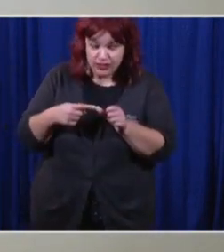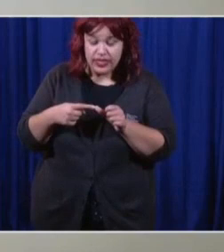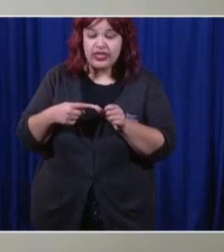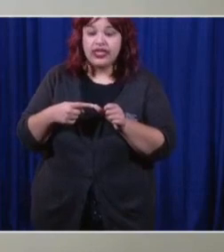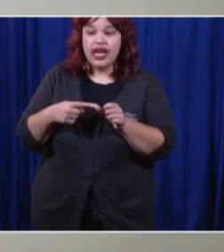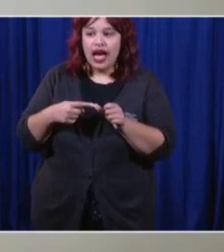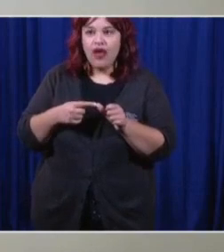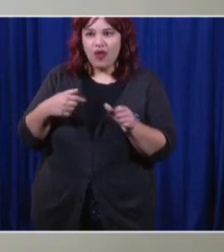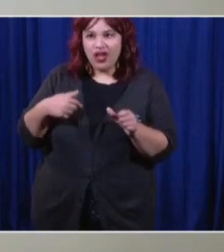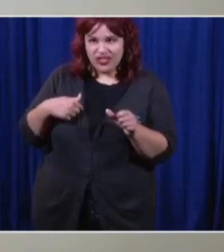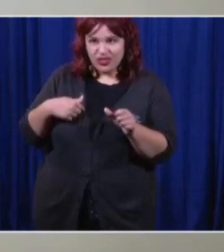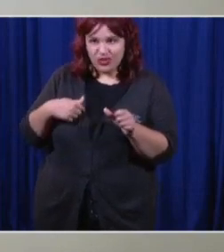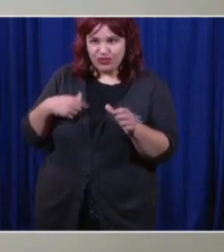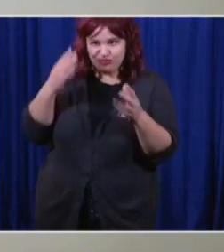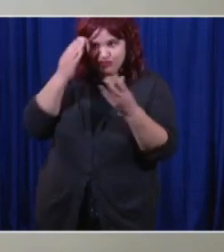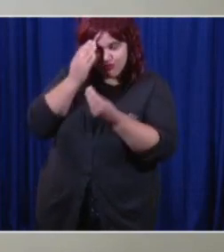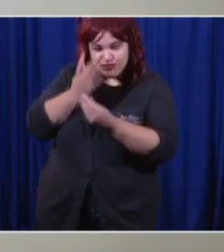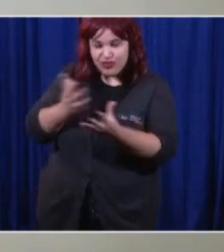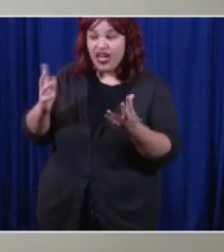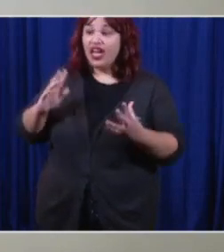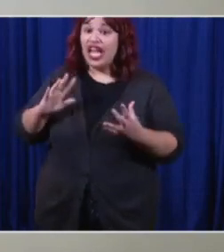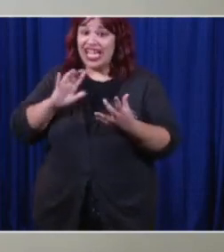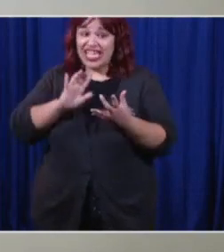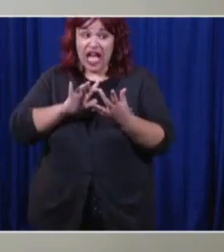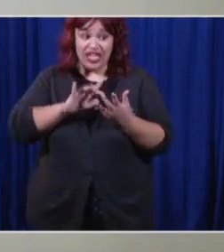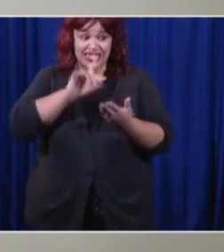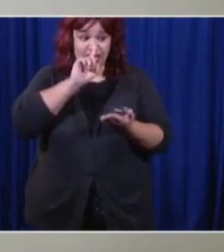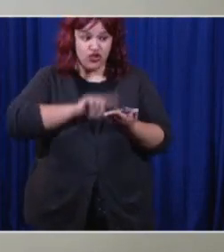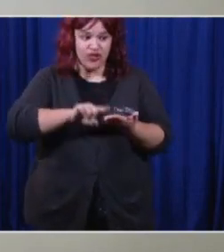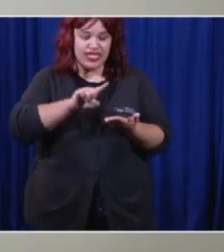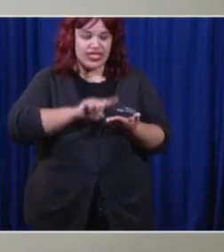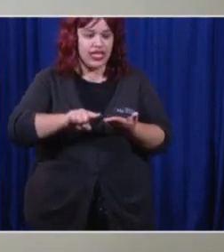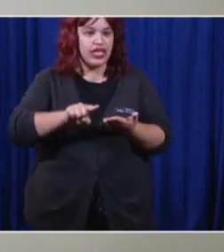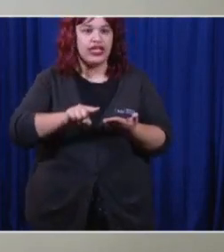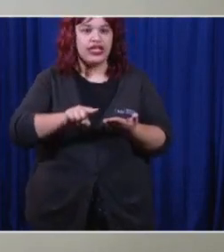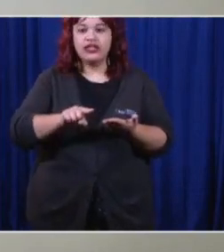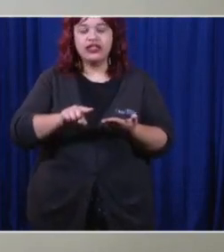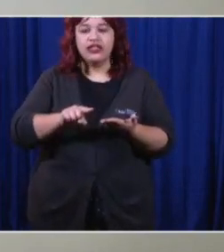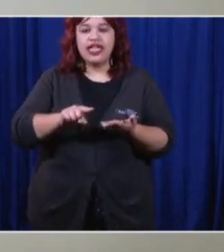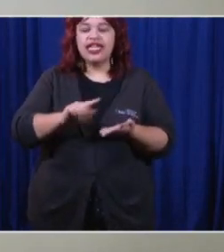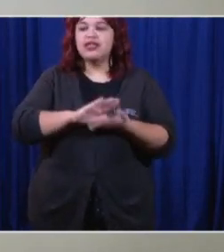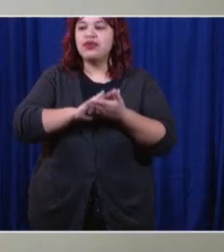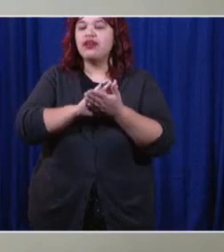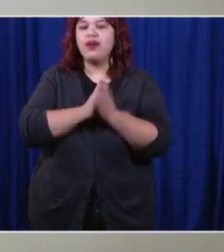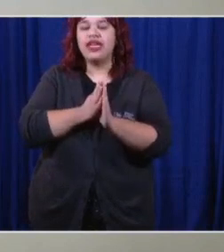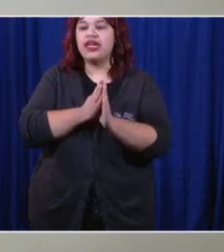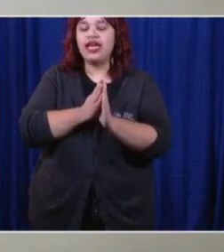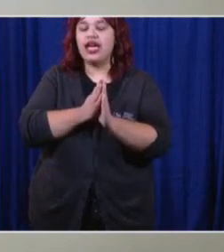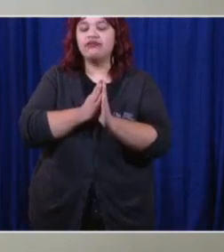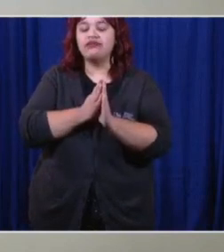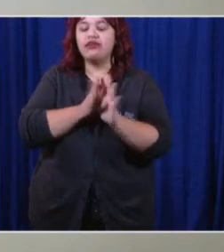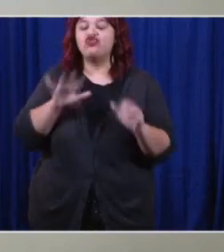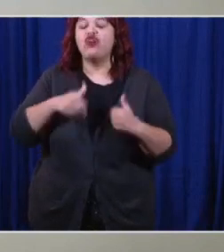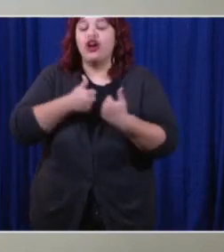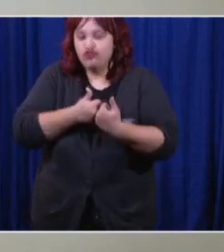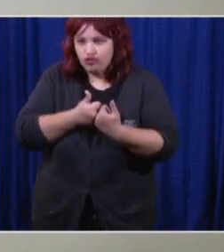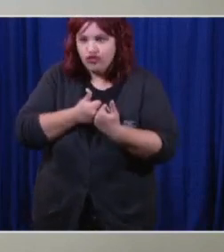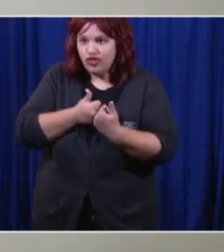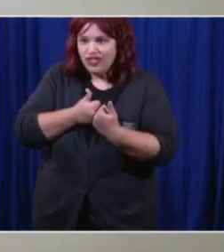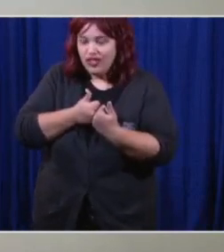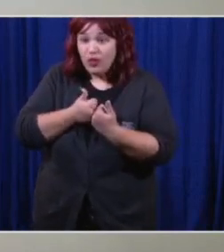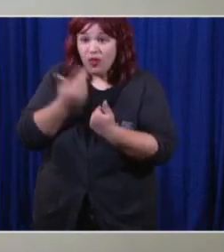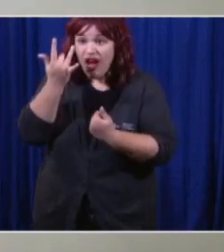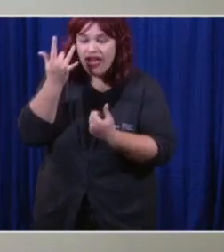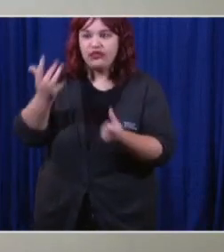overwhelm our ability for contact tracing to follow up just because the sheer volume. So that you're starting to see some of the health